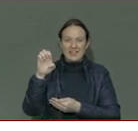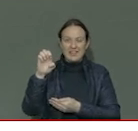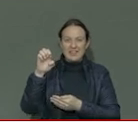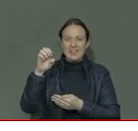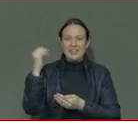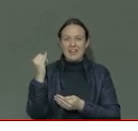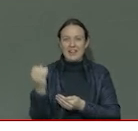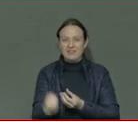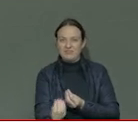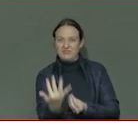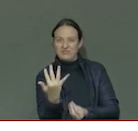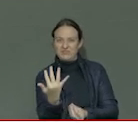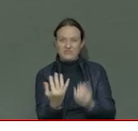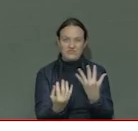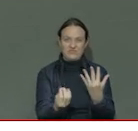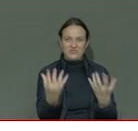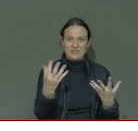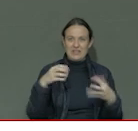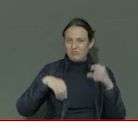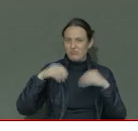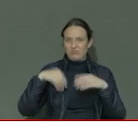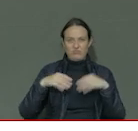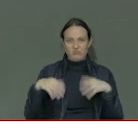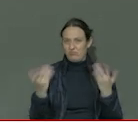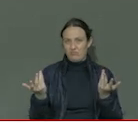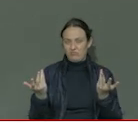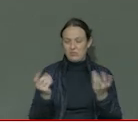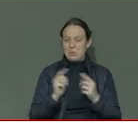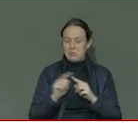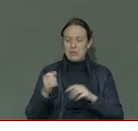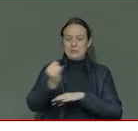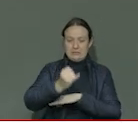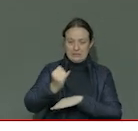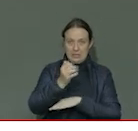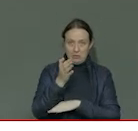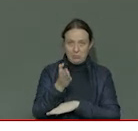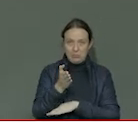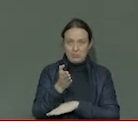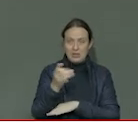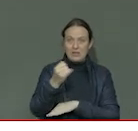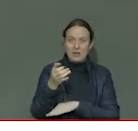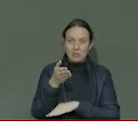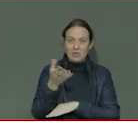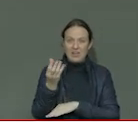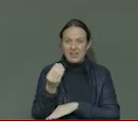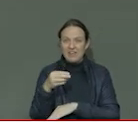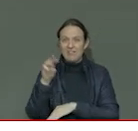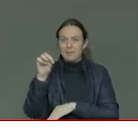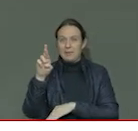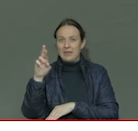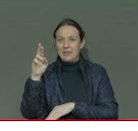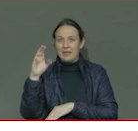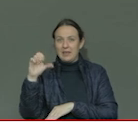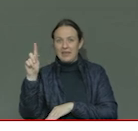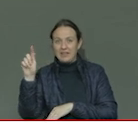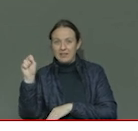bottom. There's no soil, there's no ground, but you have this island. And on the island, there's meerkats, there's bathing